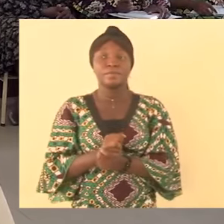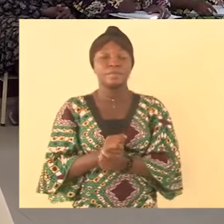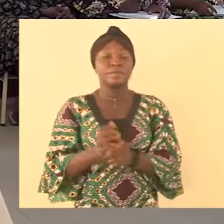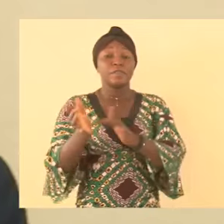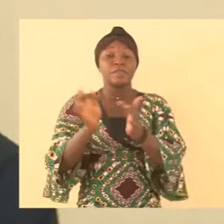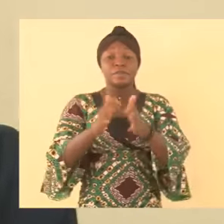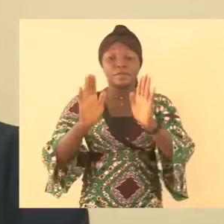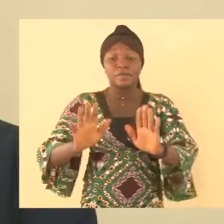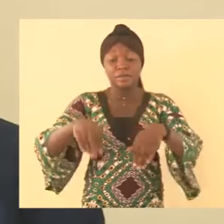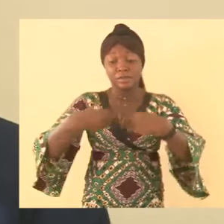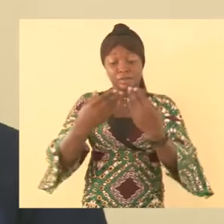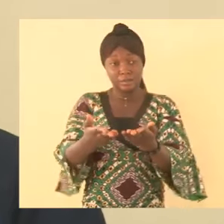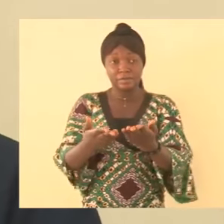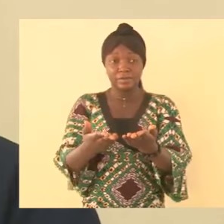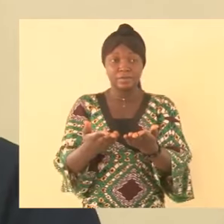Christian giving.